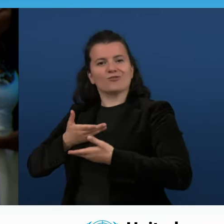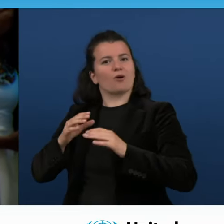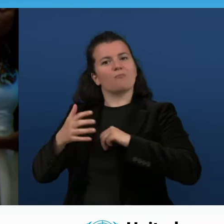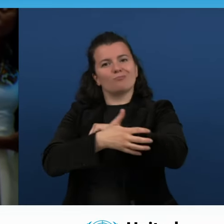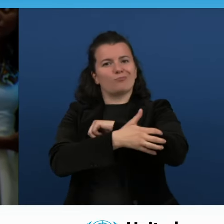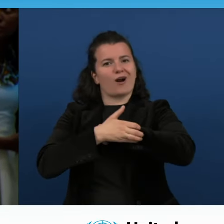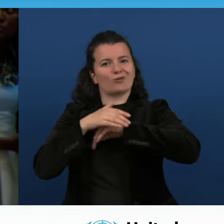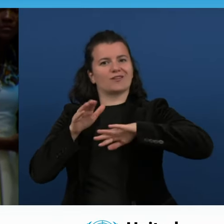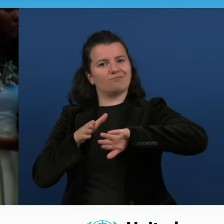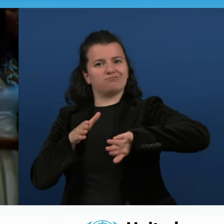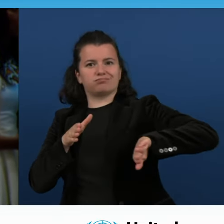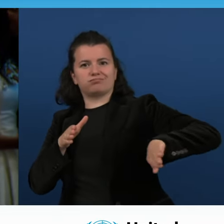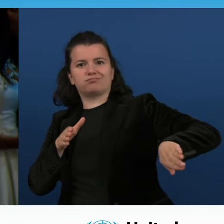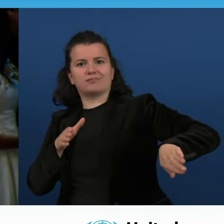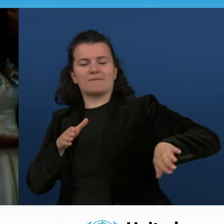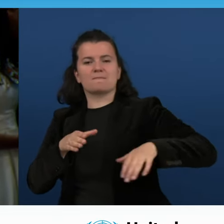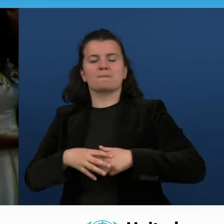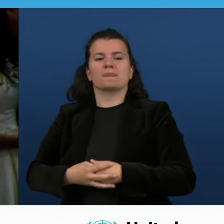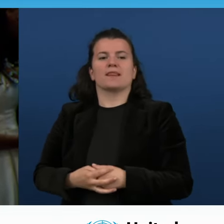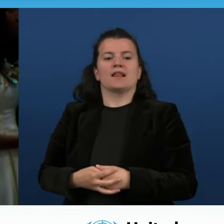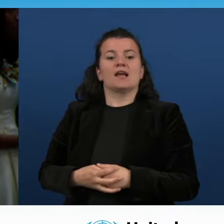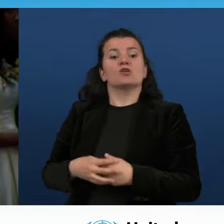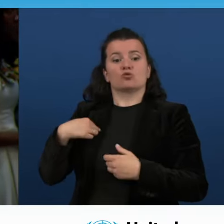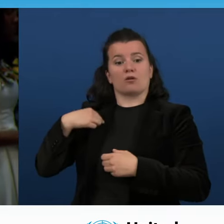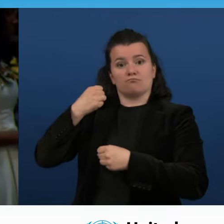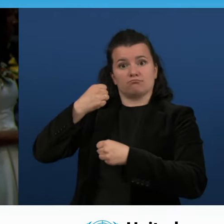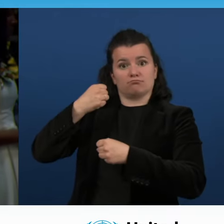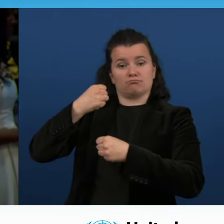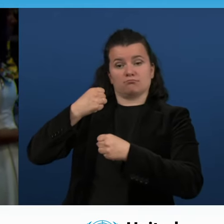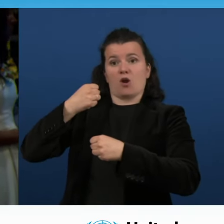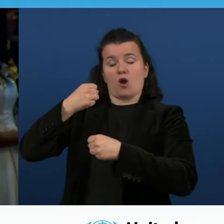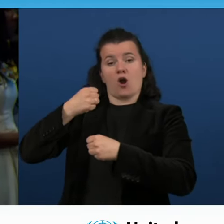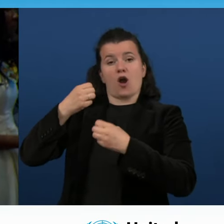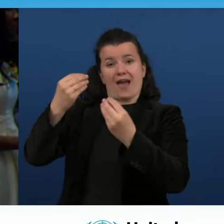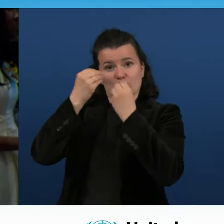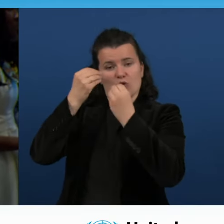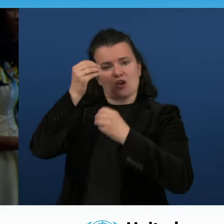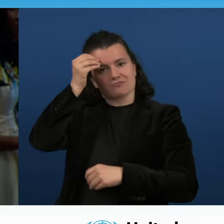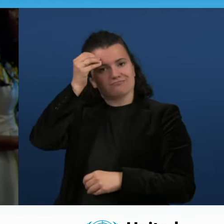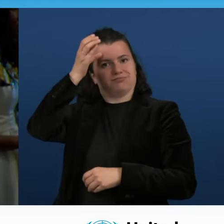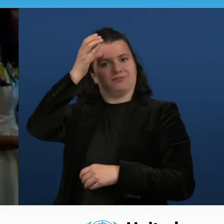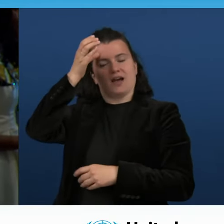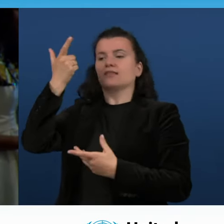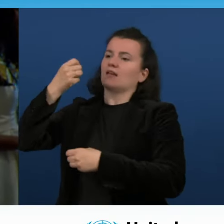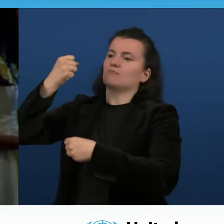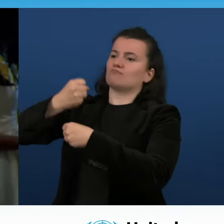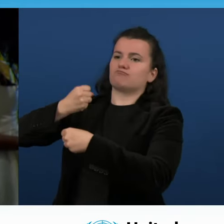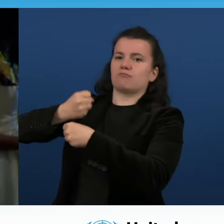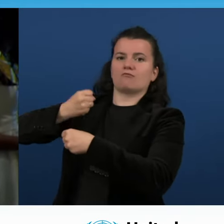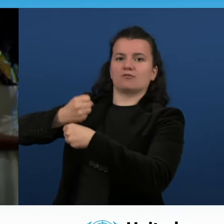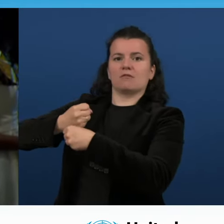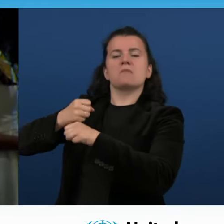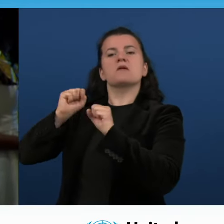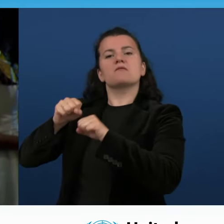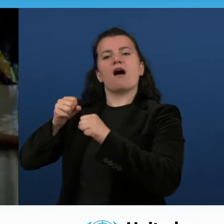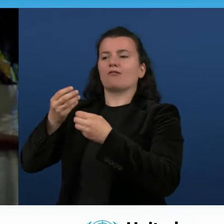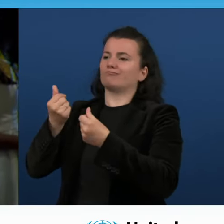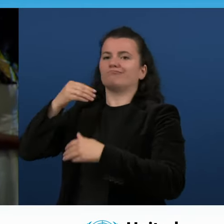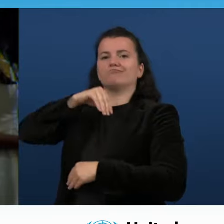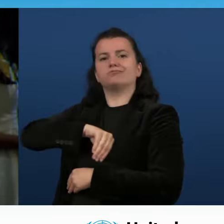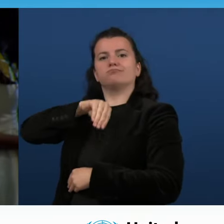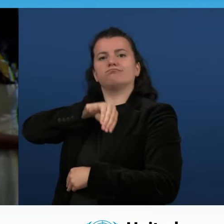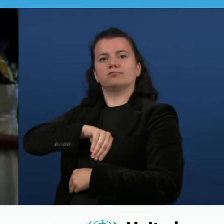thrive, while decent work and employment give you self-sufficiency and a pathway to contribute to society. But we often think of the two as